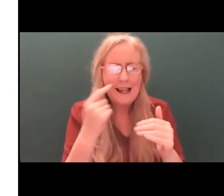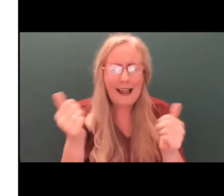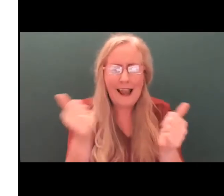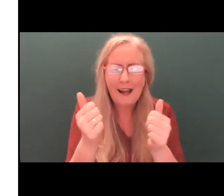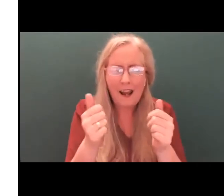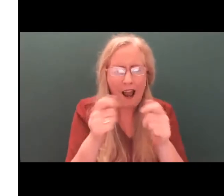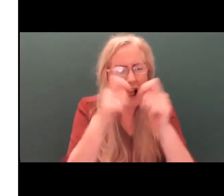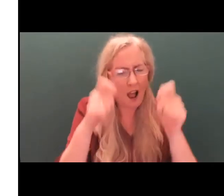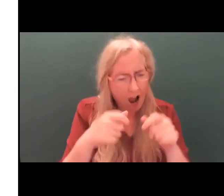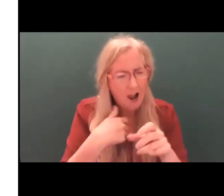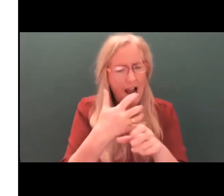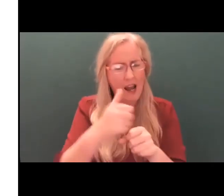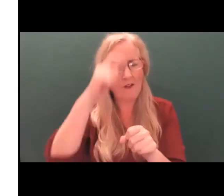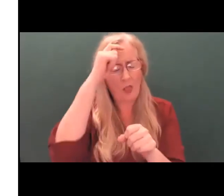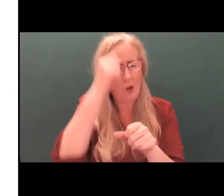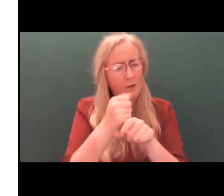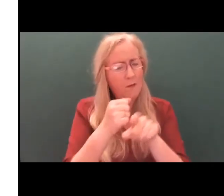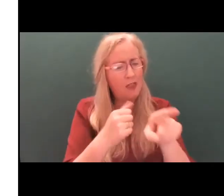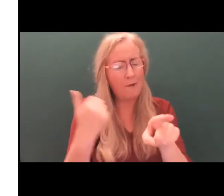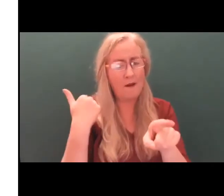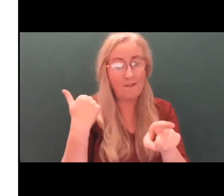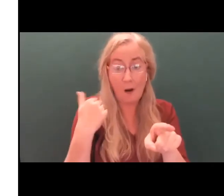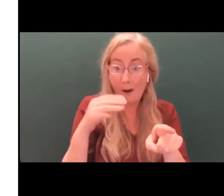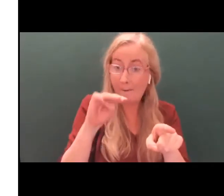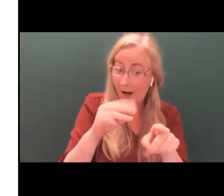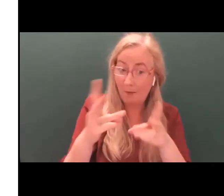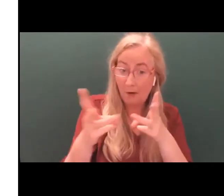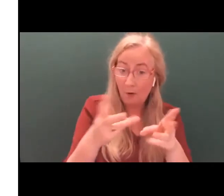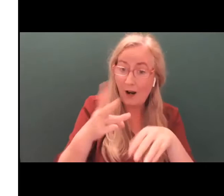have considered that would work well for your project.